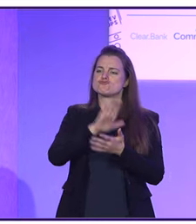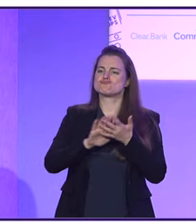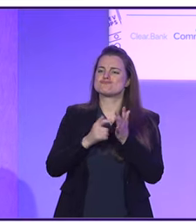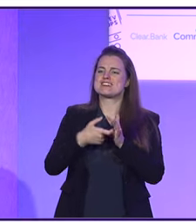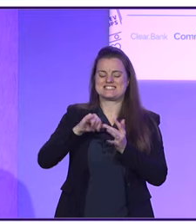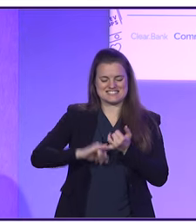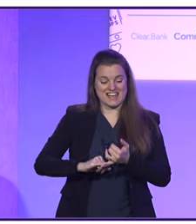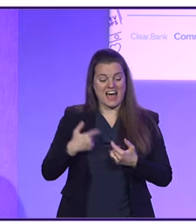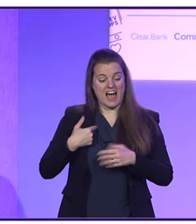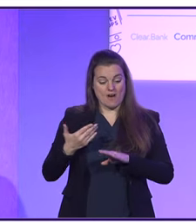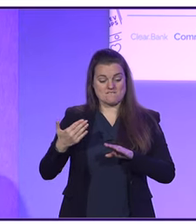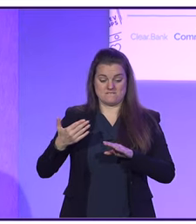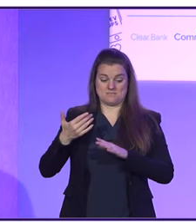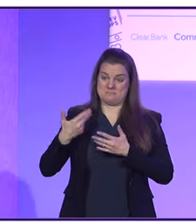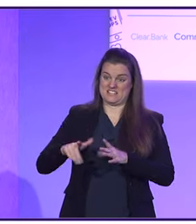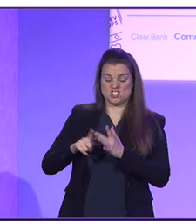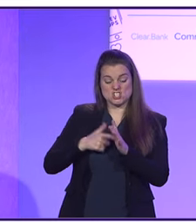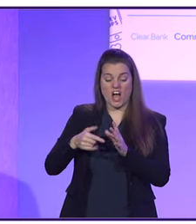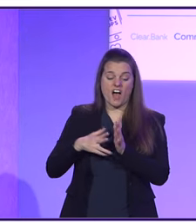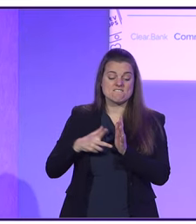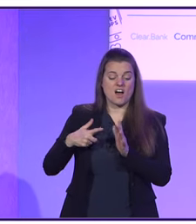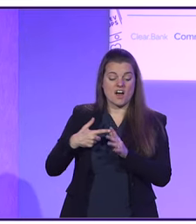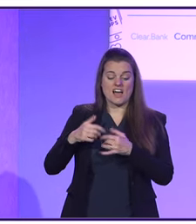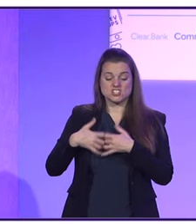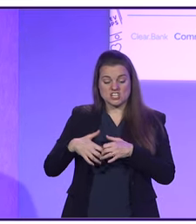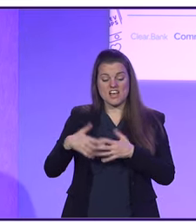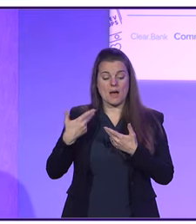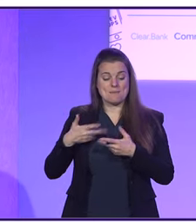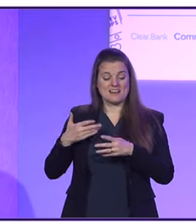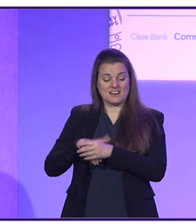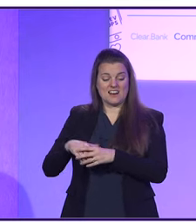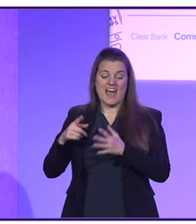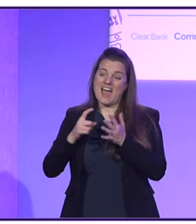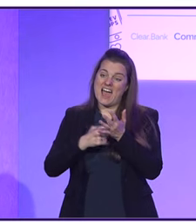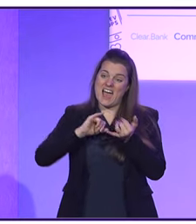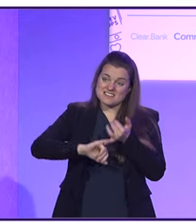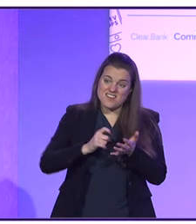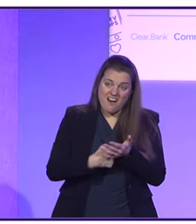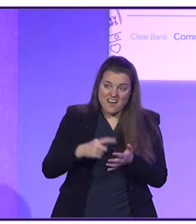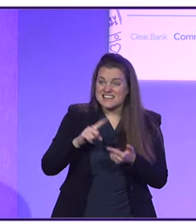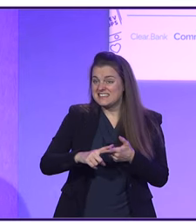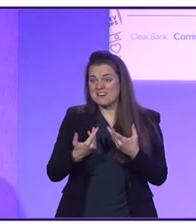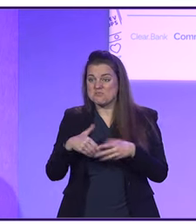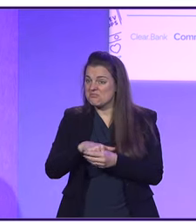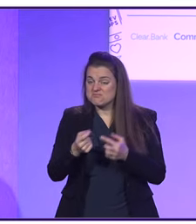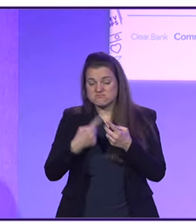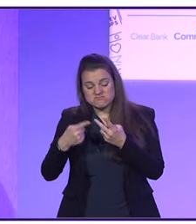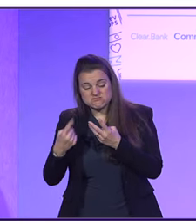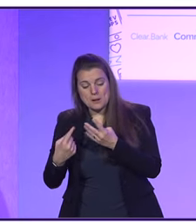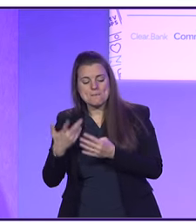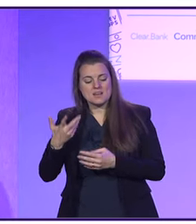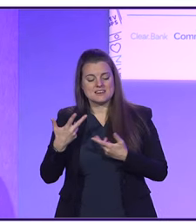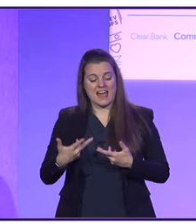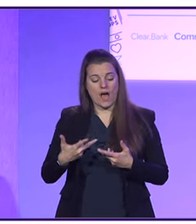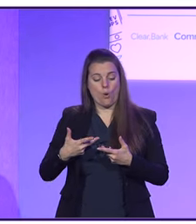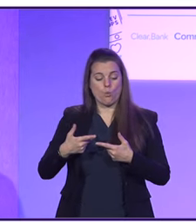front end, I worked in the DevOps space, I was an SRE, I did all sorts of different stuff. And now I'm the developer advocate for CoreLogix. We give